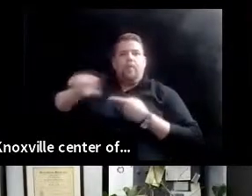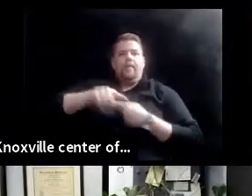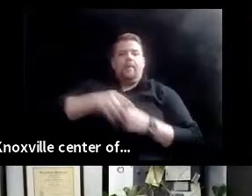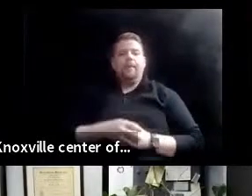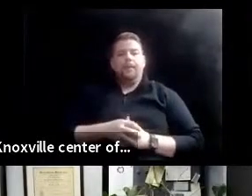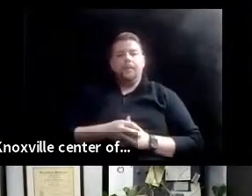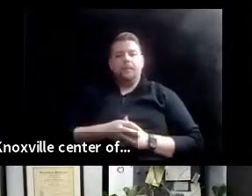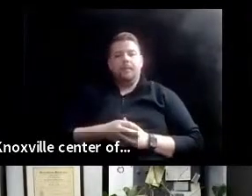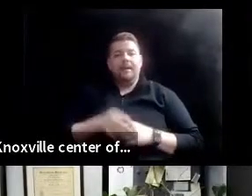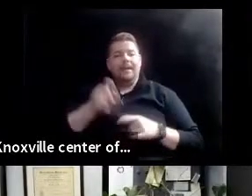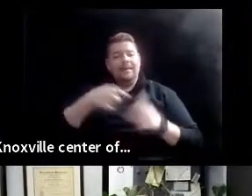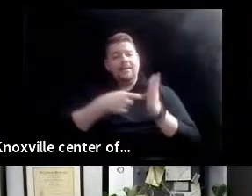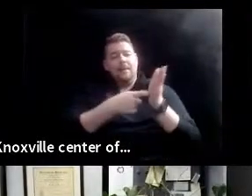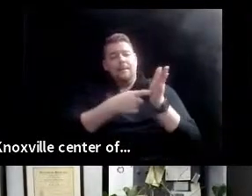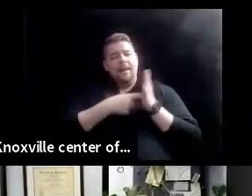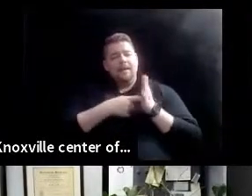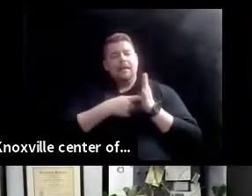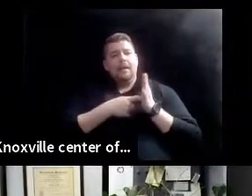This mandate